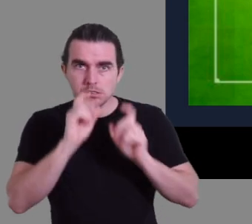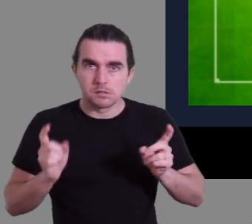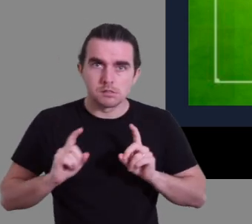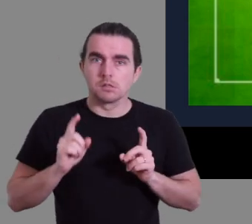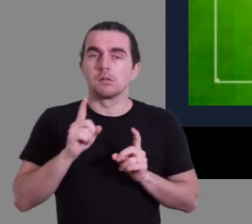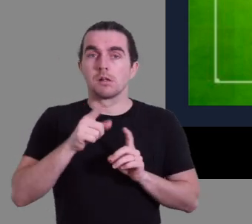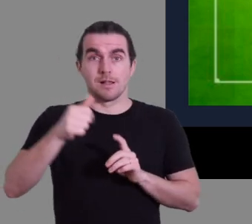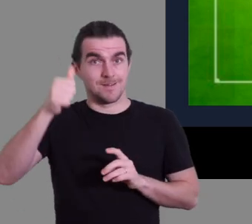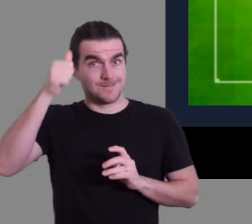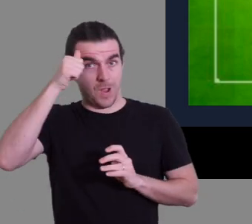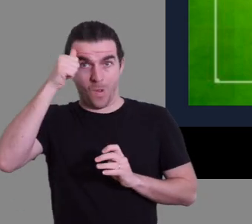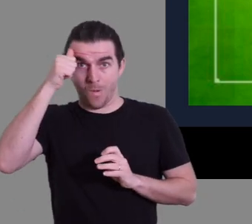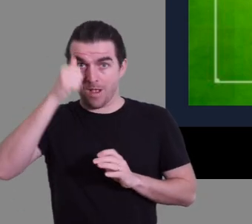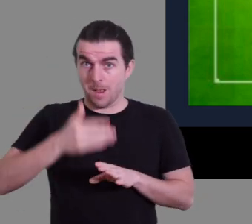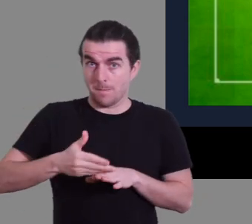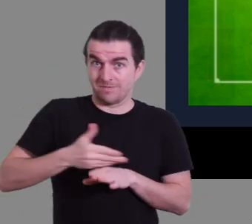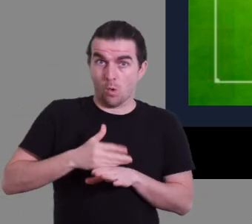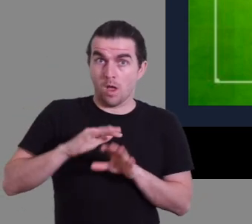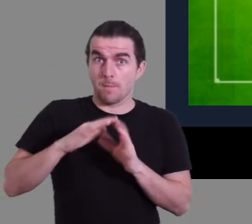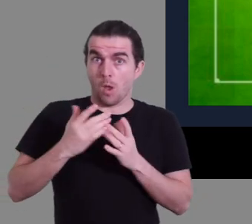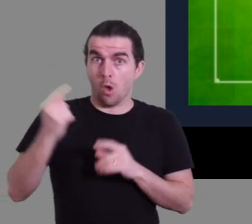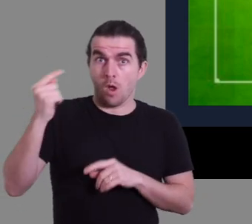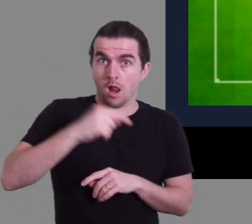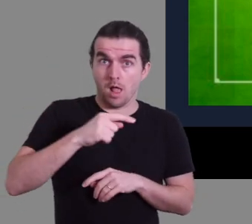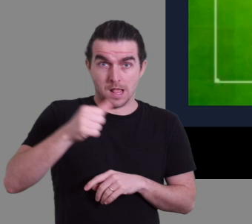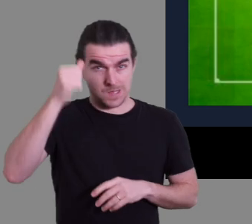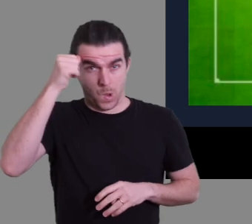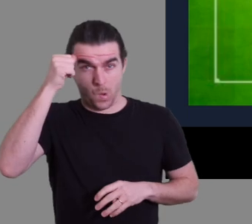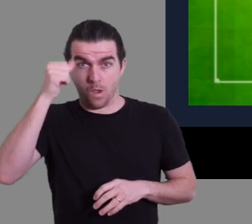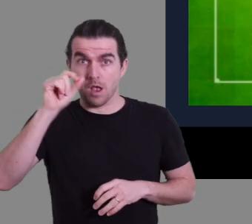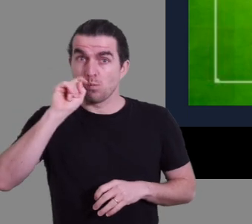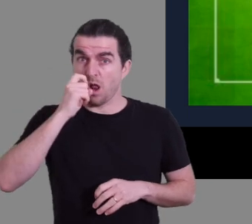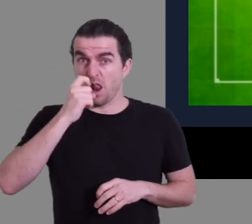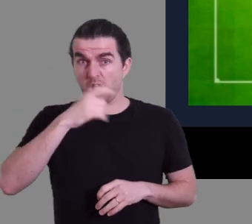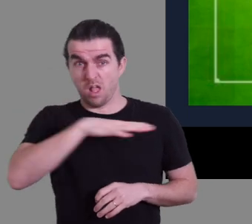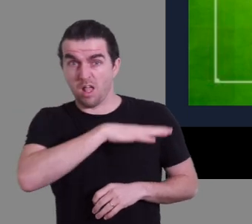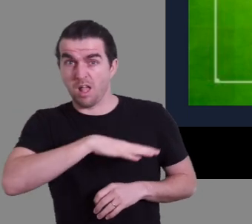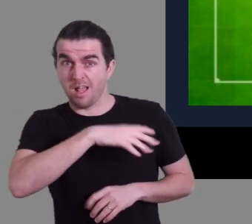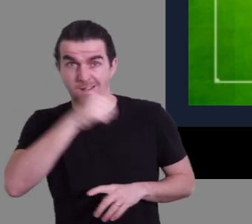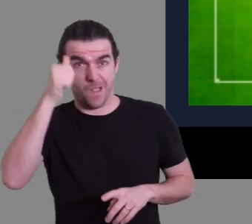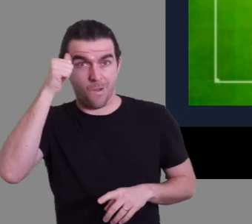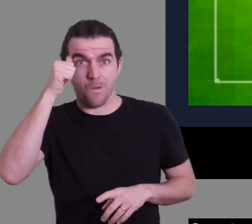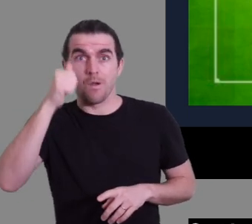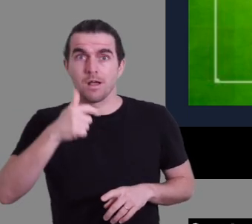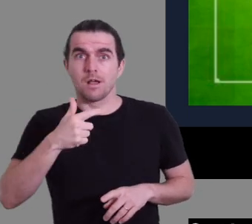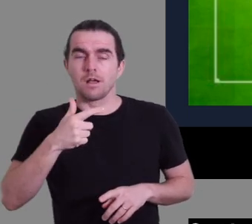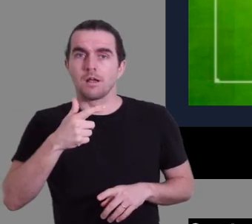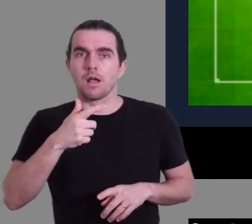scanning. He's aware before the ball even gets there that the ball is going to be probably recycled